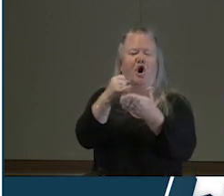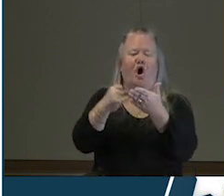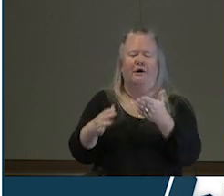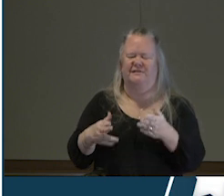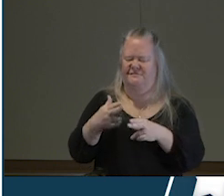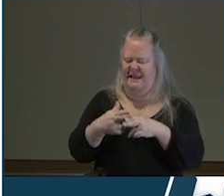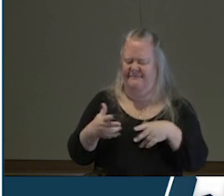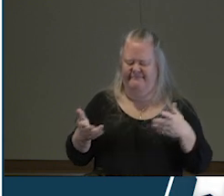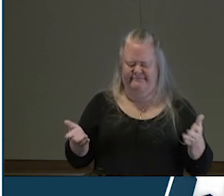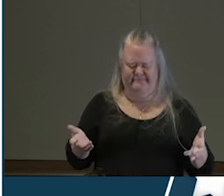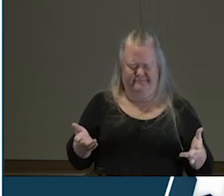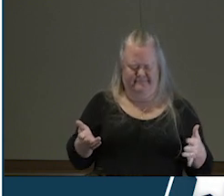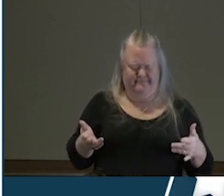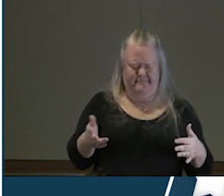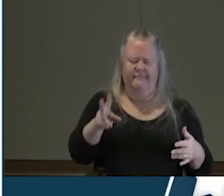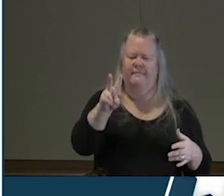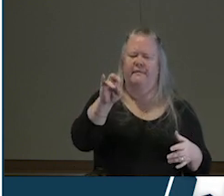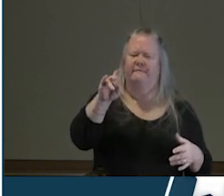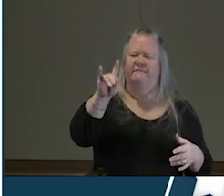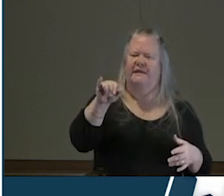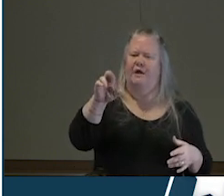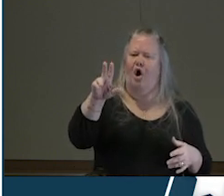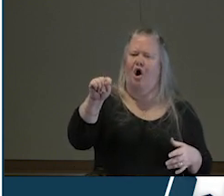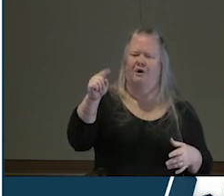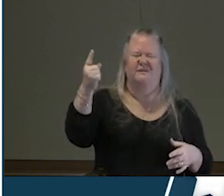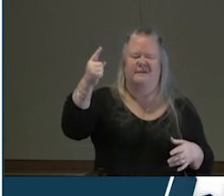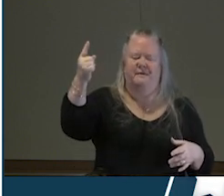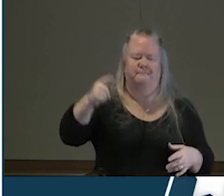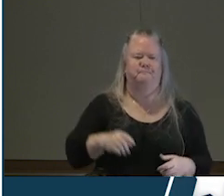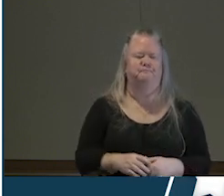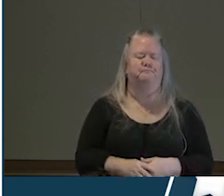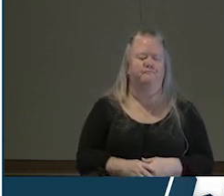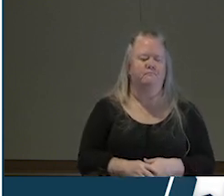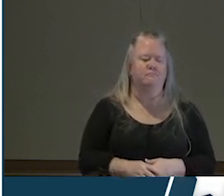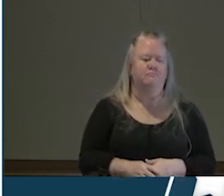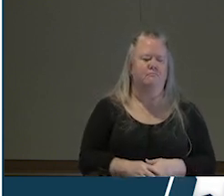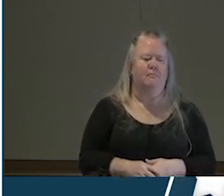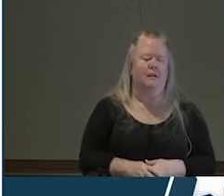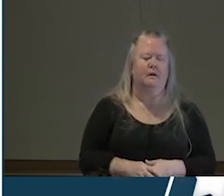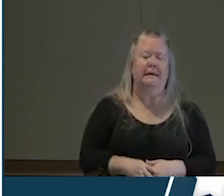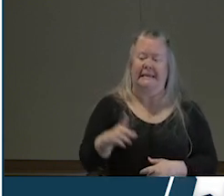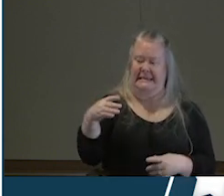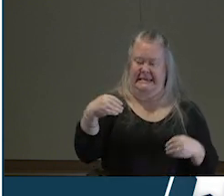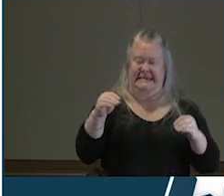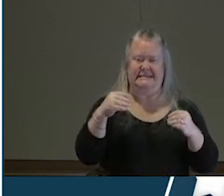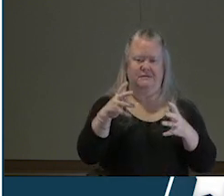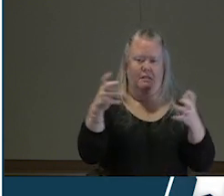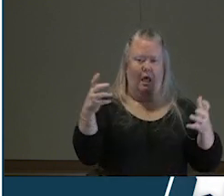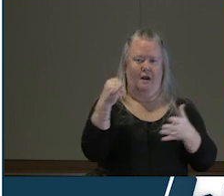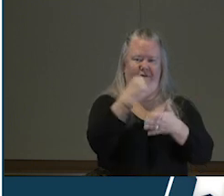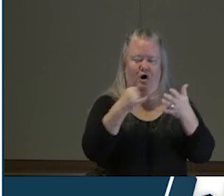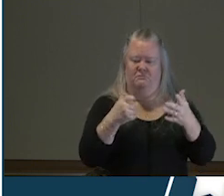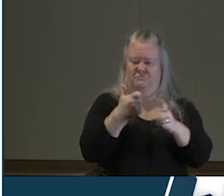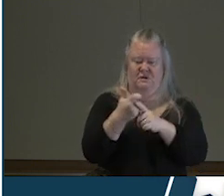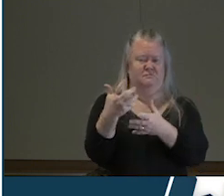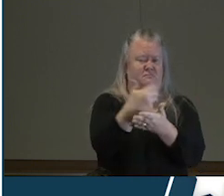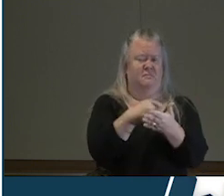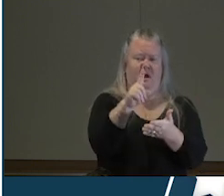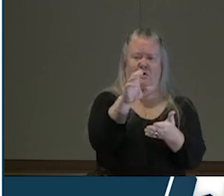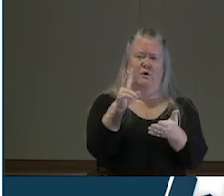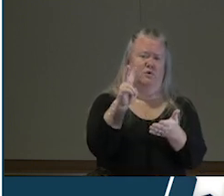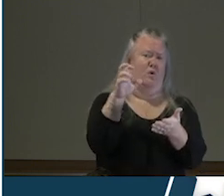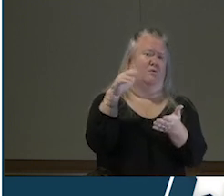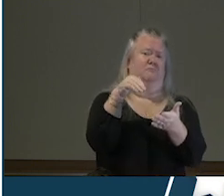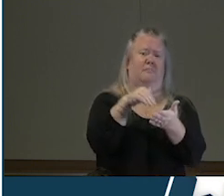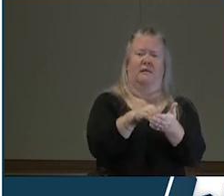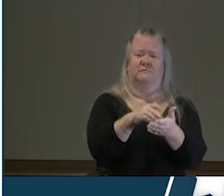is it's like Vicky Art or something is what the page is. He sells an immense amount of art. He's probably making 100 or 200